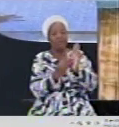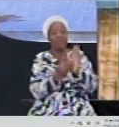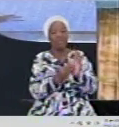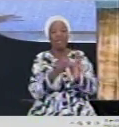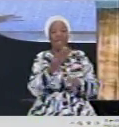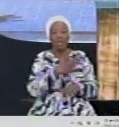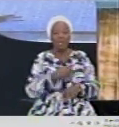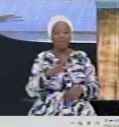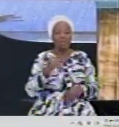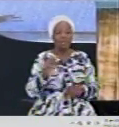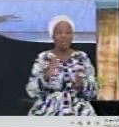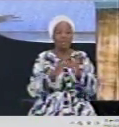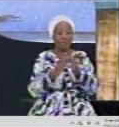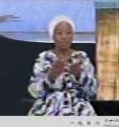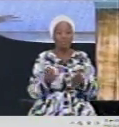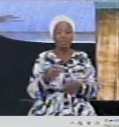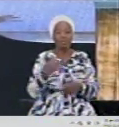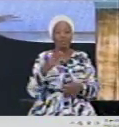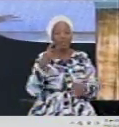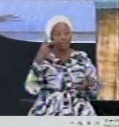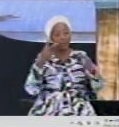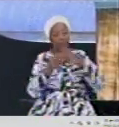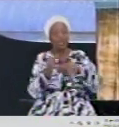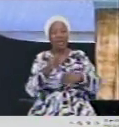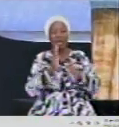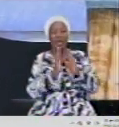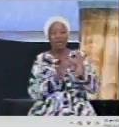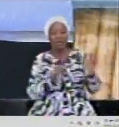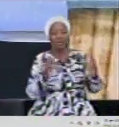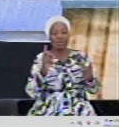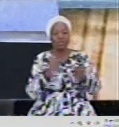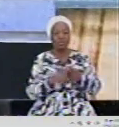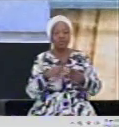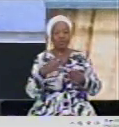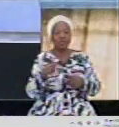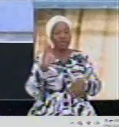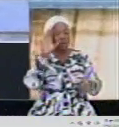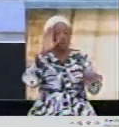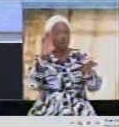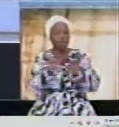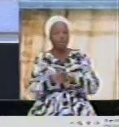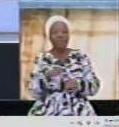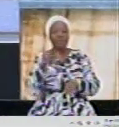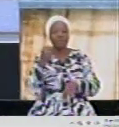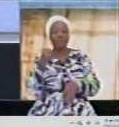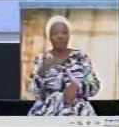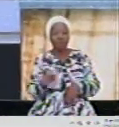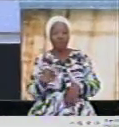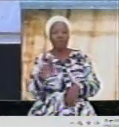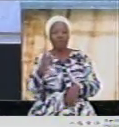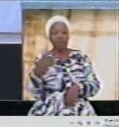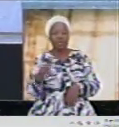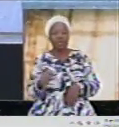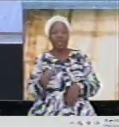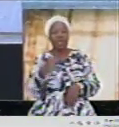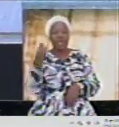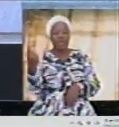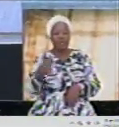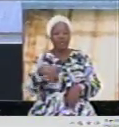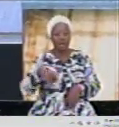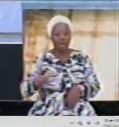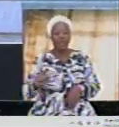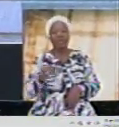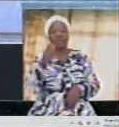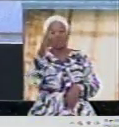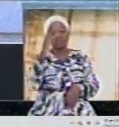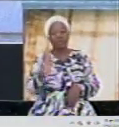the scriptures of the prophets, according to the commandment of the